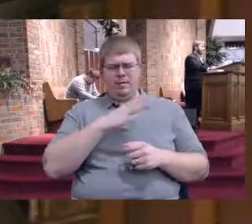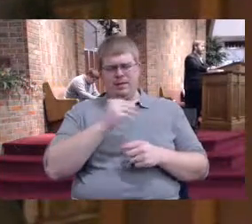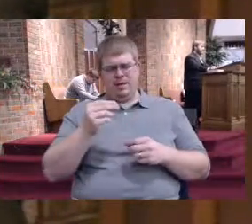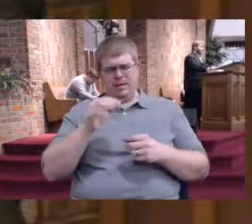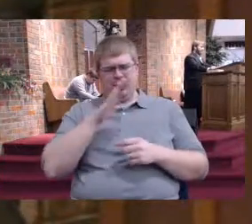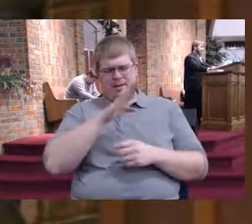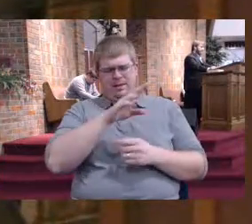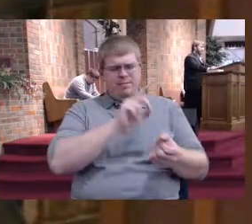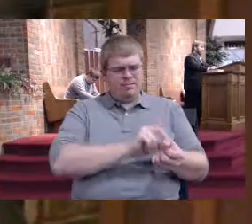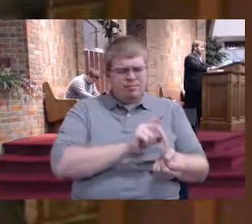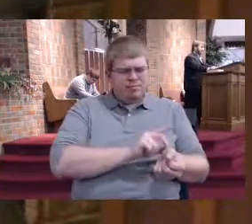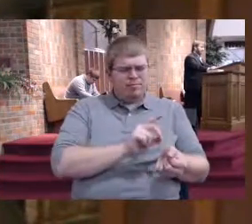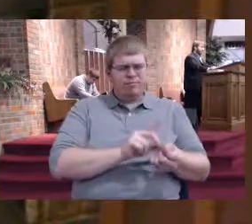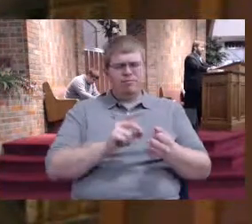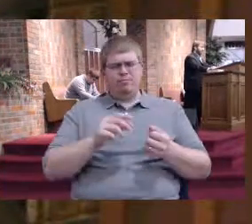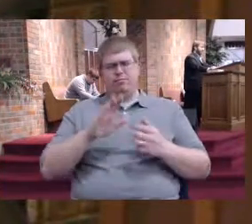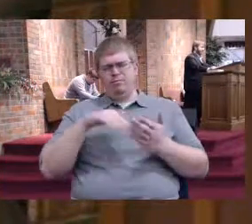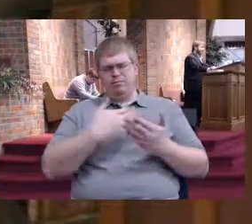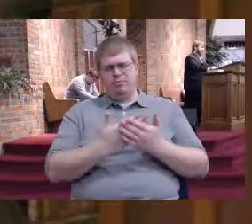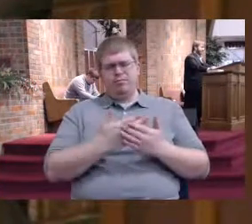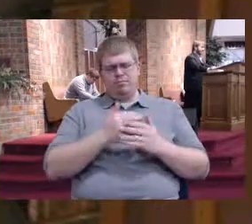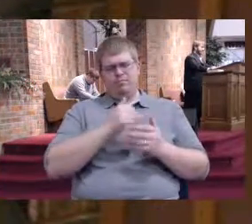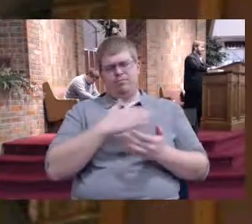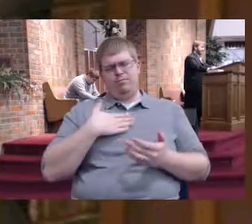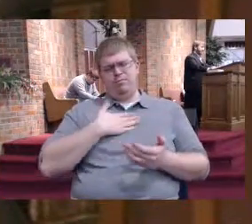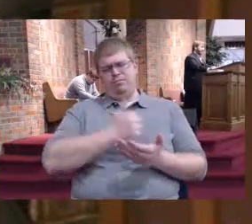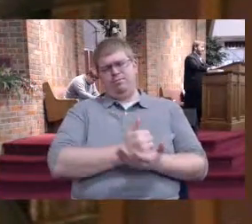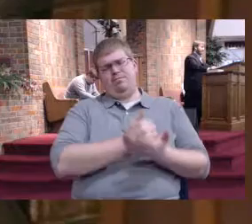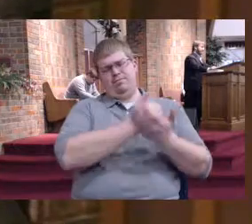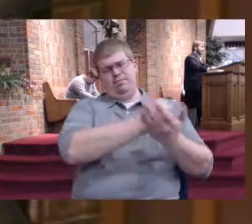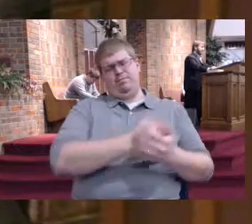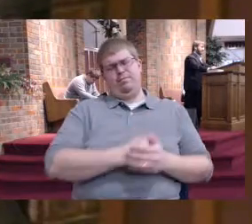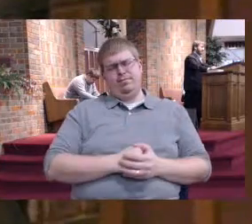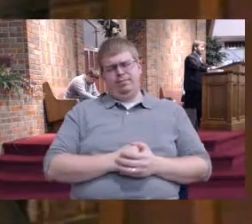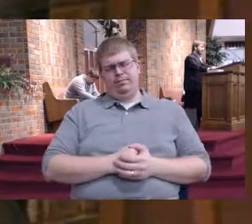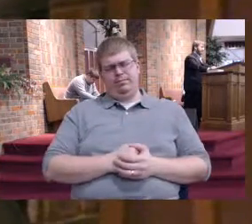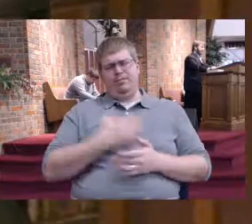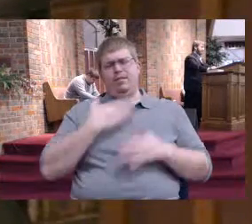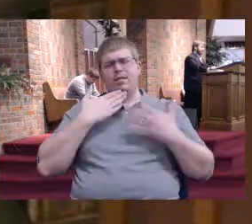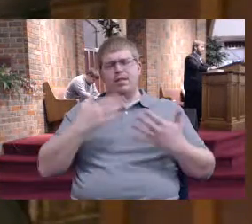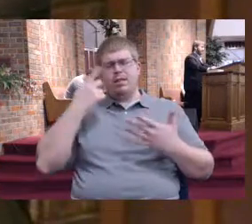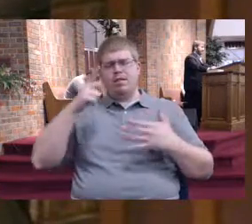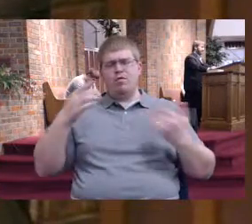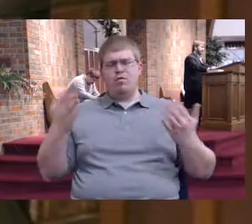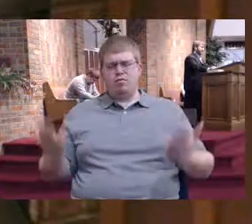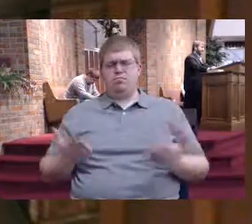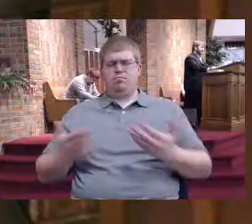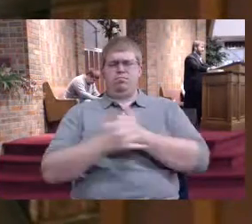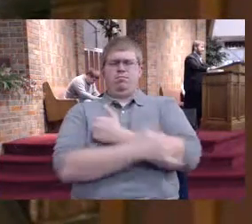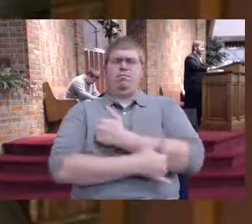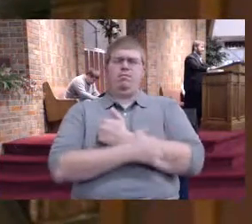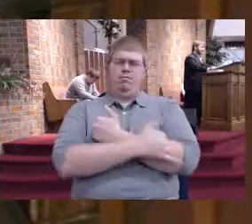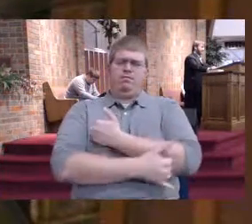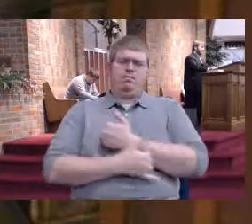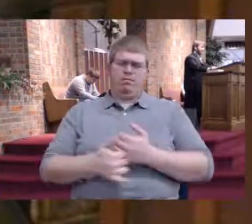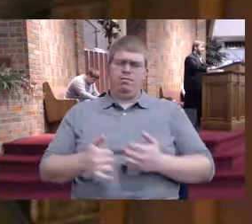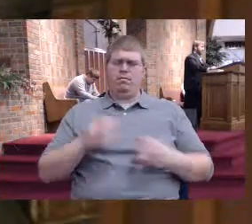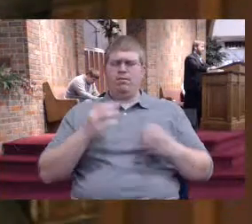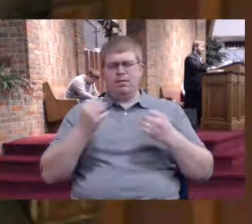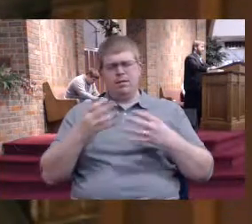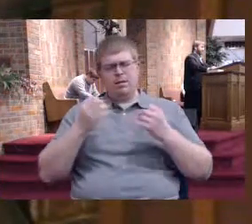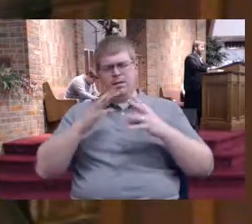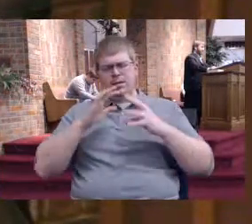him. Lord, we're thankful for this country that we live in, the many blessings that we have that so many others don't